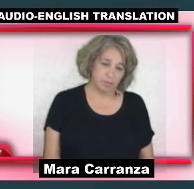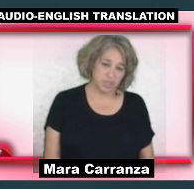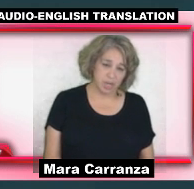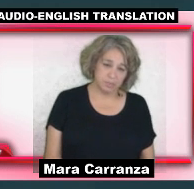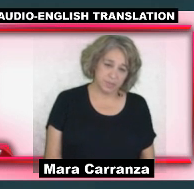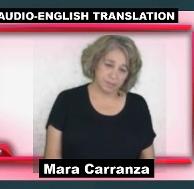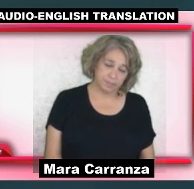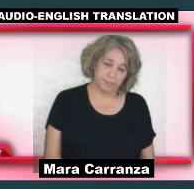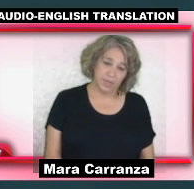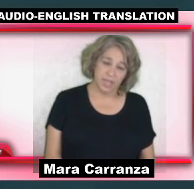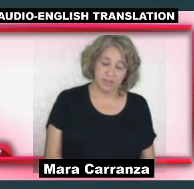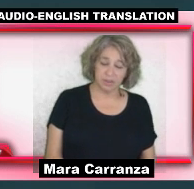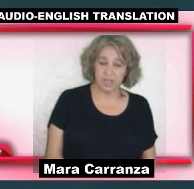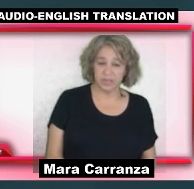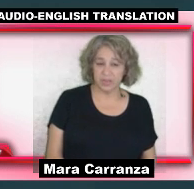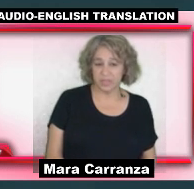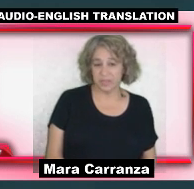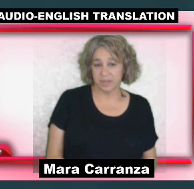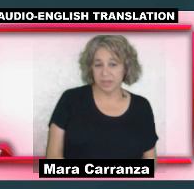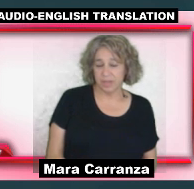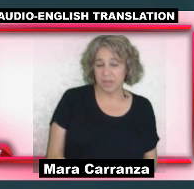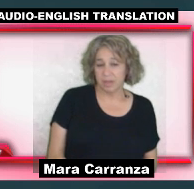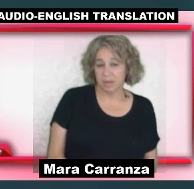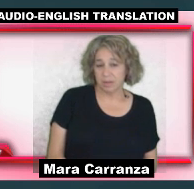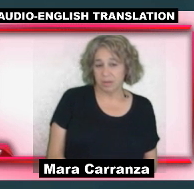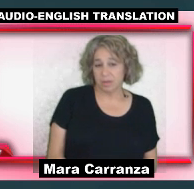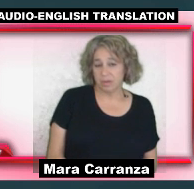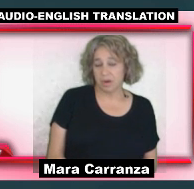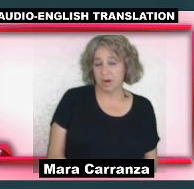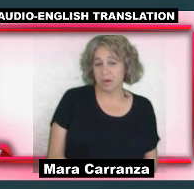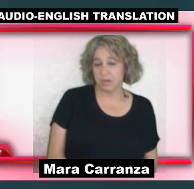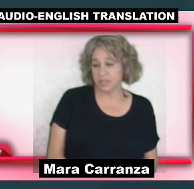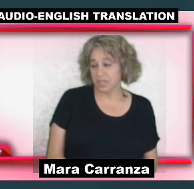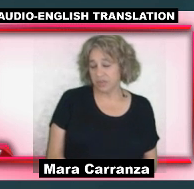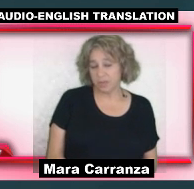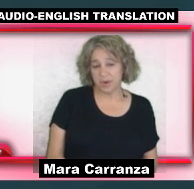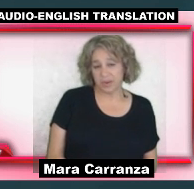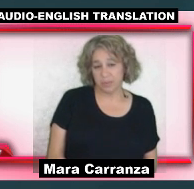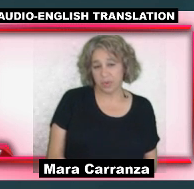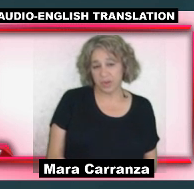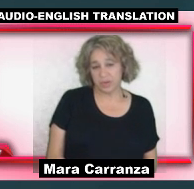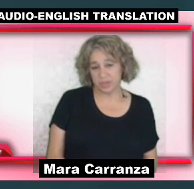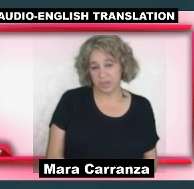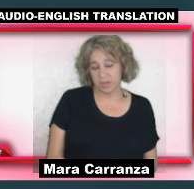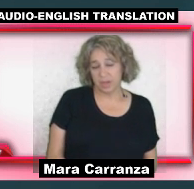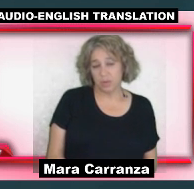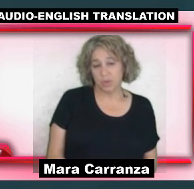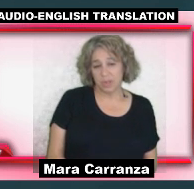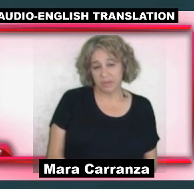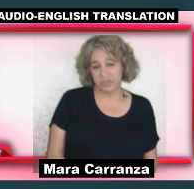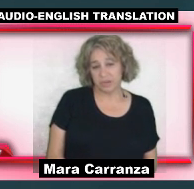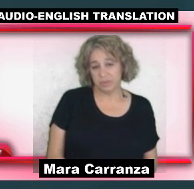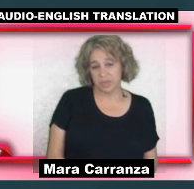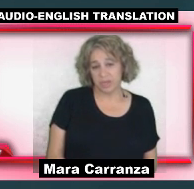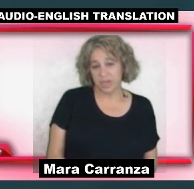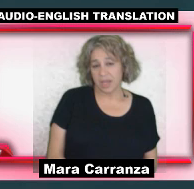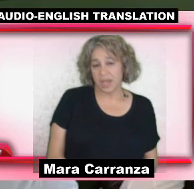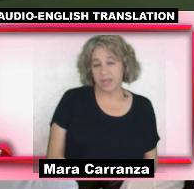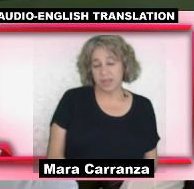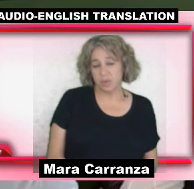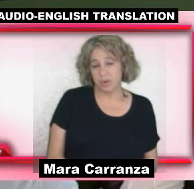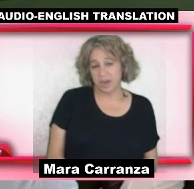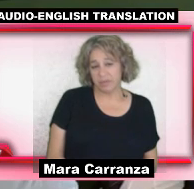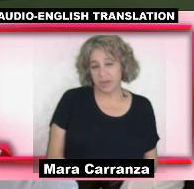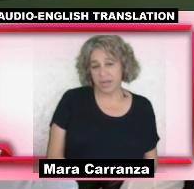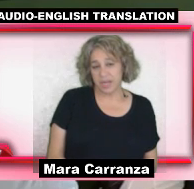have jobs países, in their country. Nuestros hermanos centroamericanos our Central American brothers trabajo, will have y no jobs. Tengan necesidad